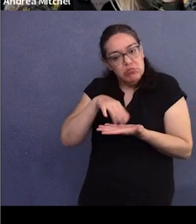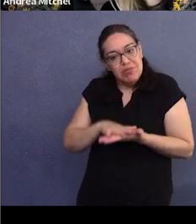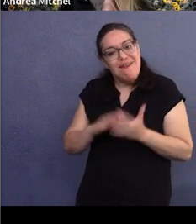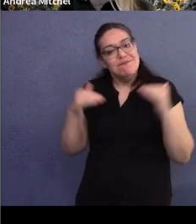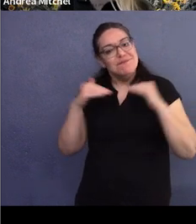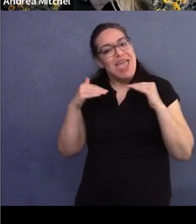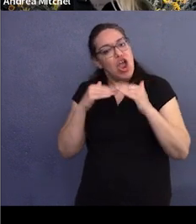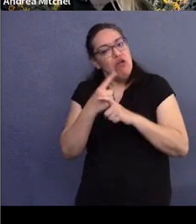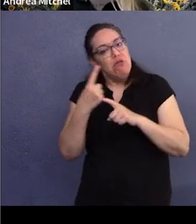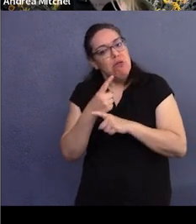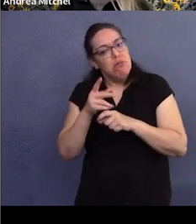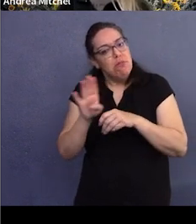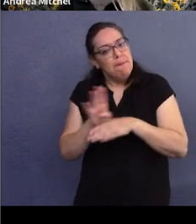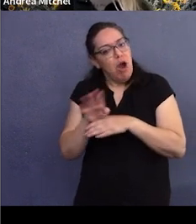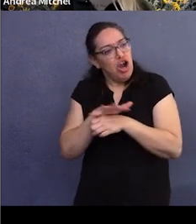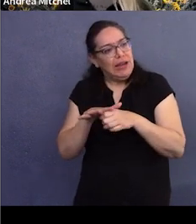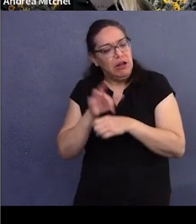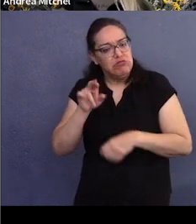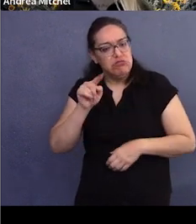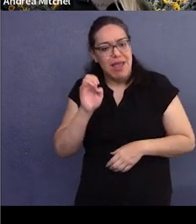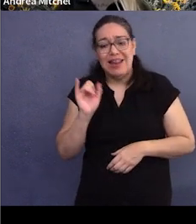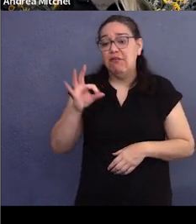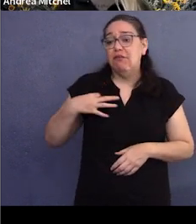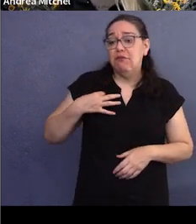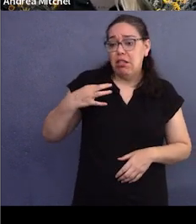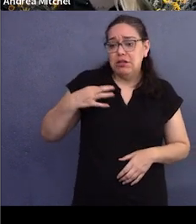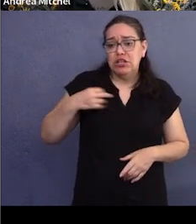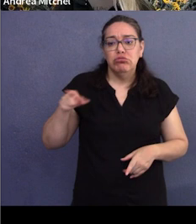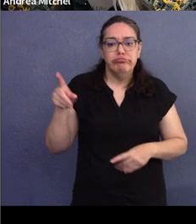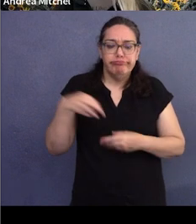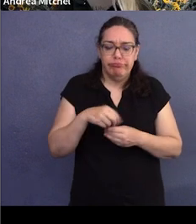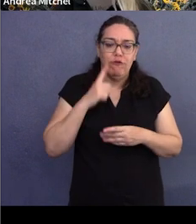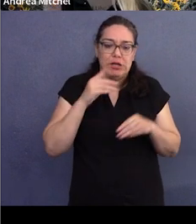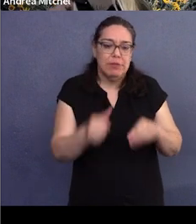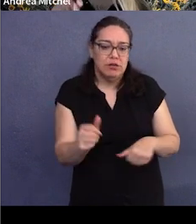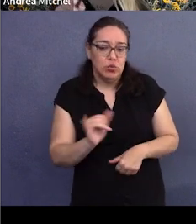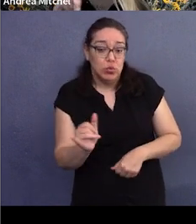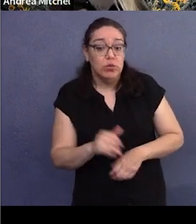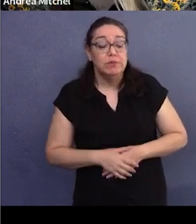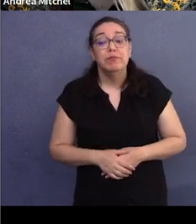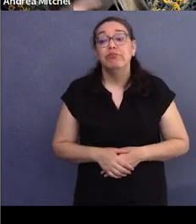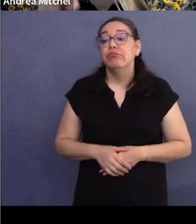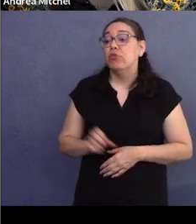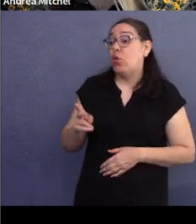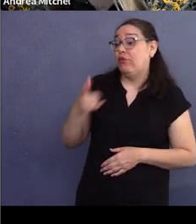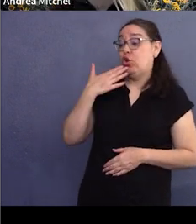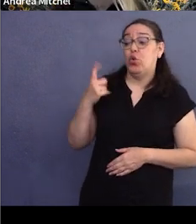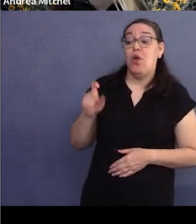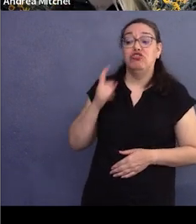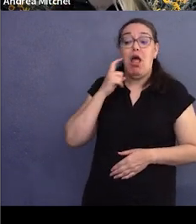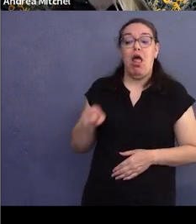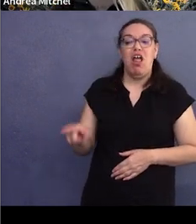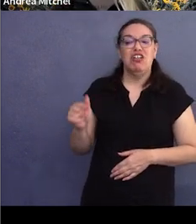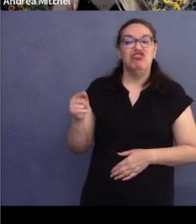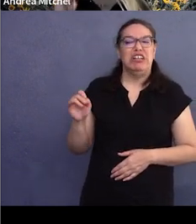you have any expenses relating to the volunteers, you would put them in expenses as well. Ooh, we have a good question, which I'll get to, Jean,